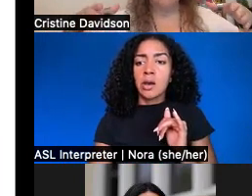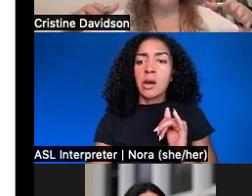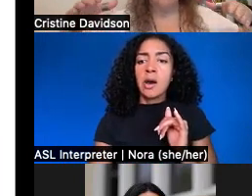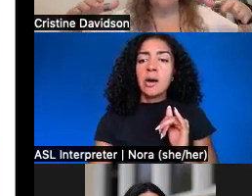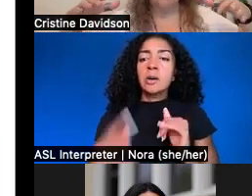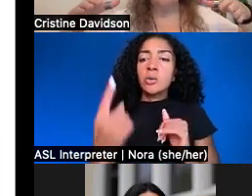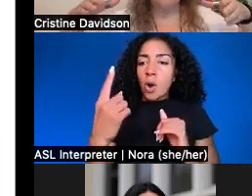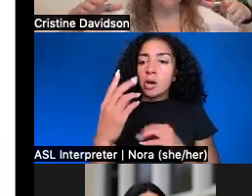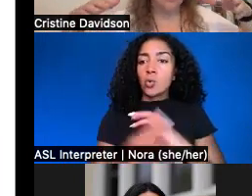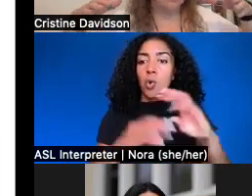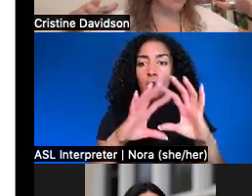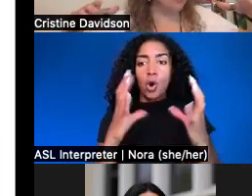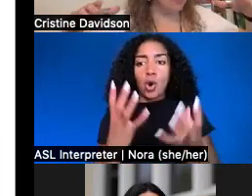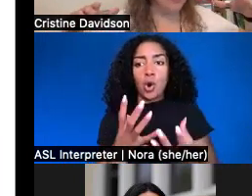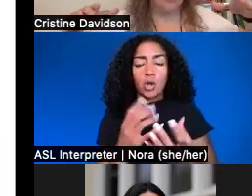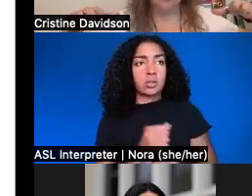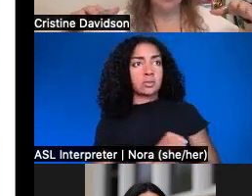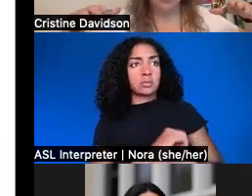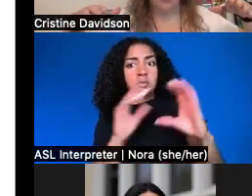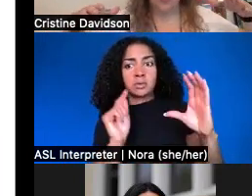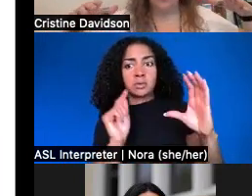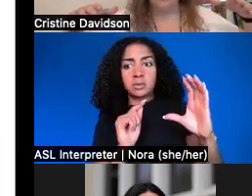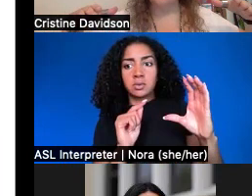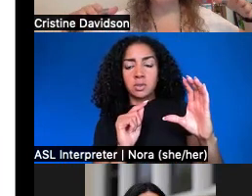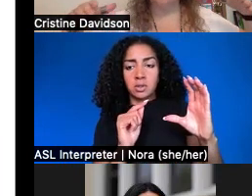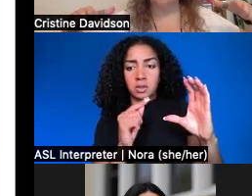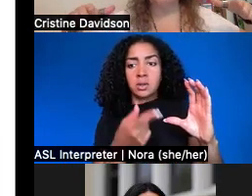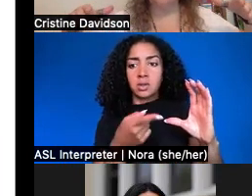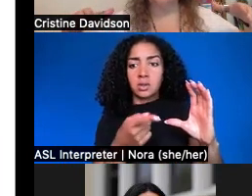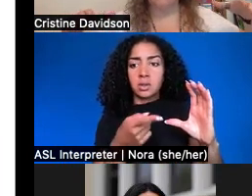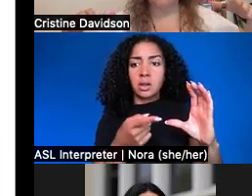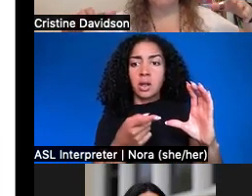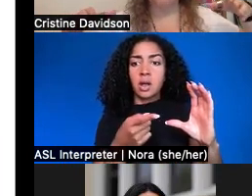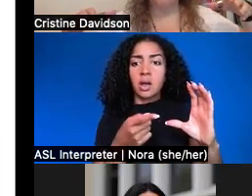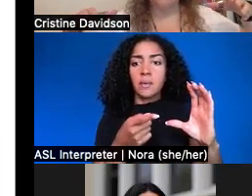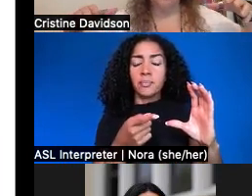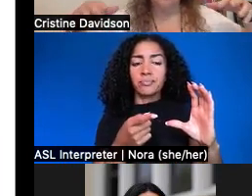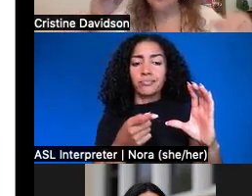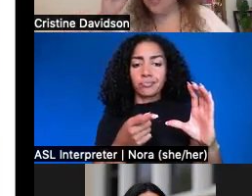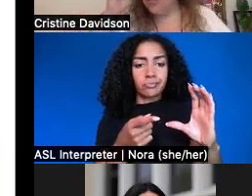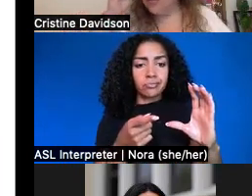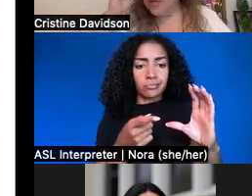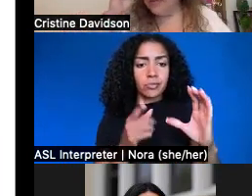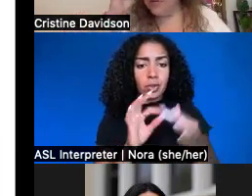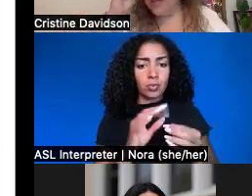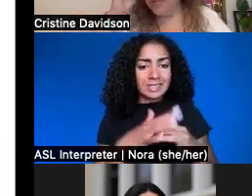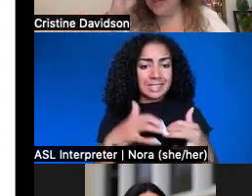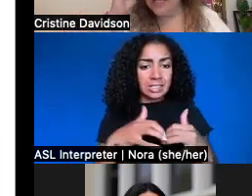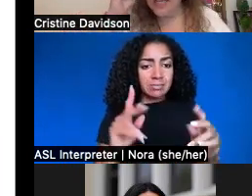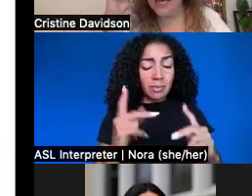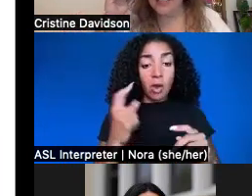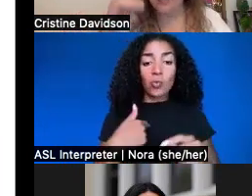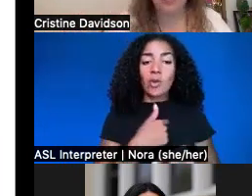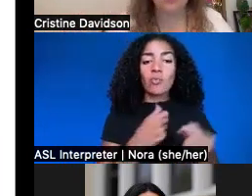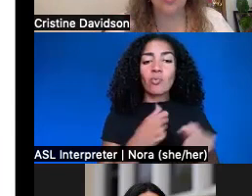collective. And the best way to interrupt that is to create ideas about individuality. So if you think about